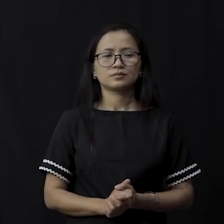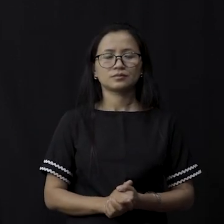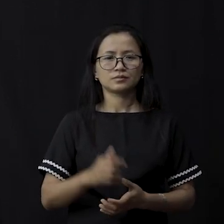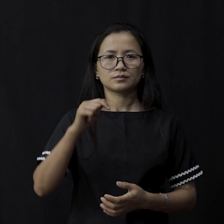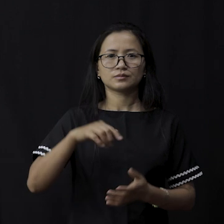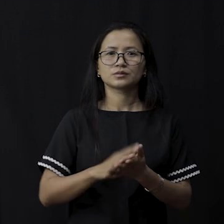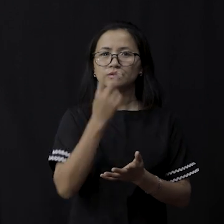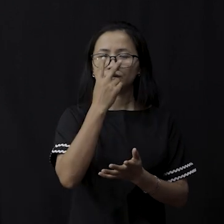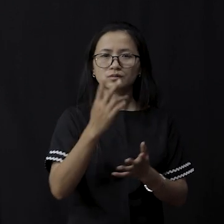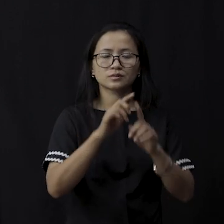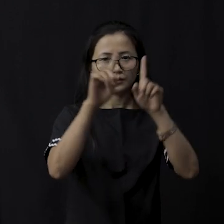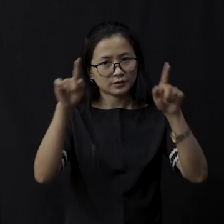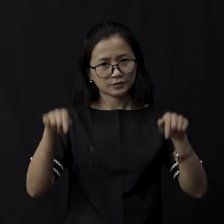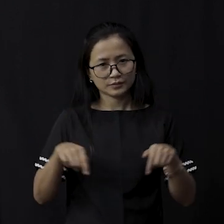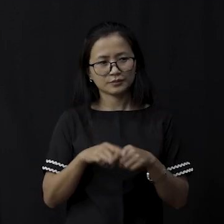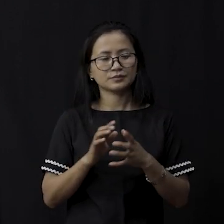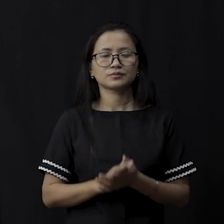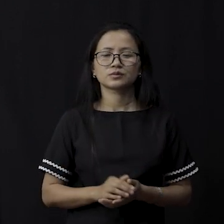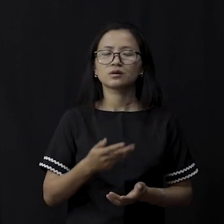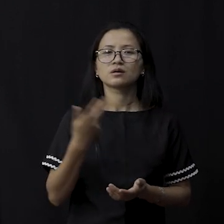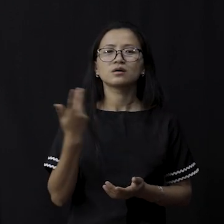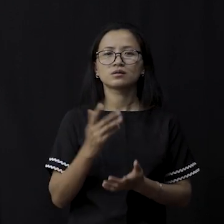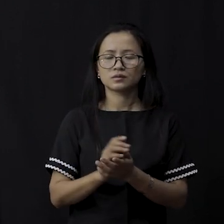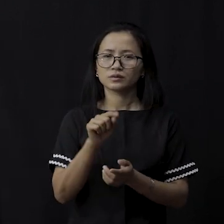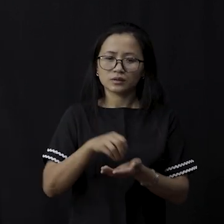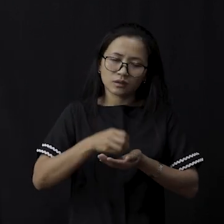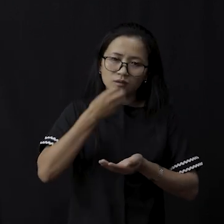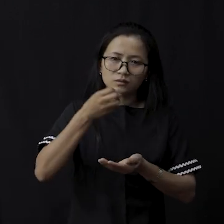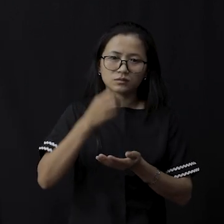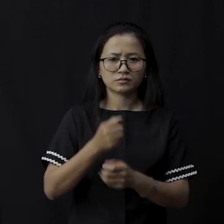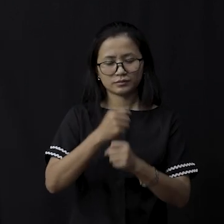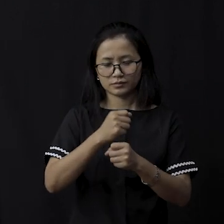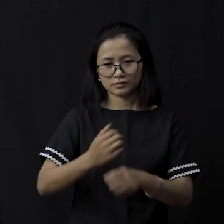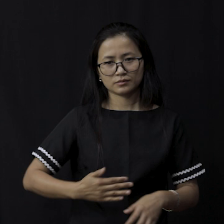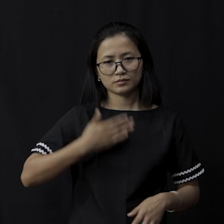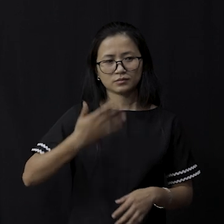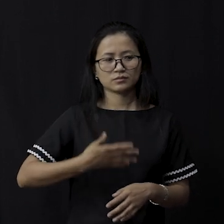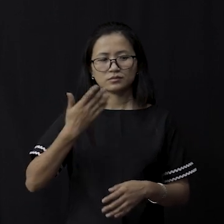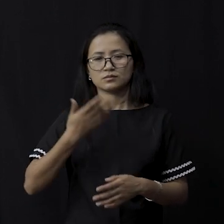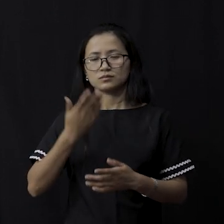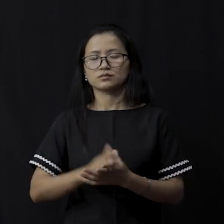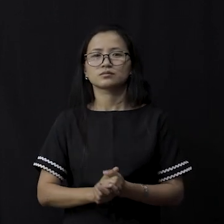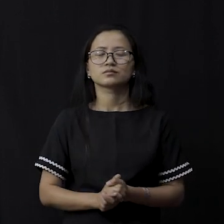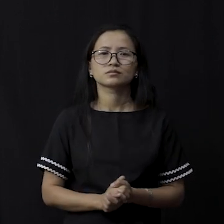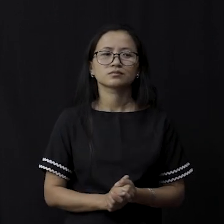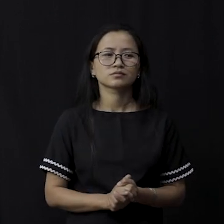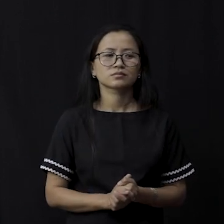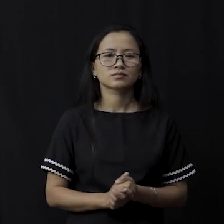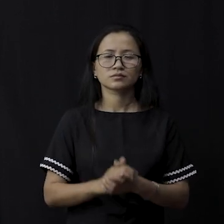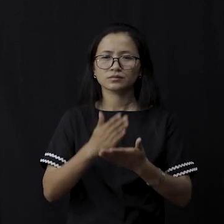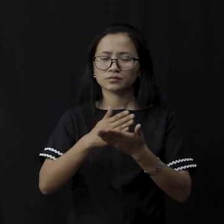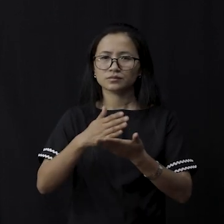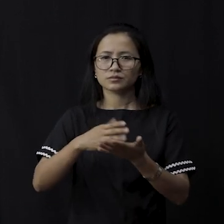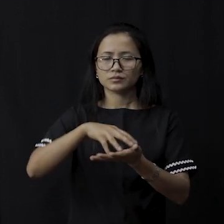And here, this is how you should eat your food, okay? See all these grains, you can see here, the bread,